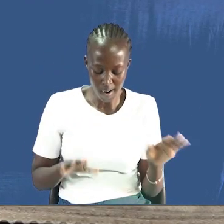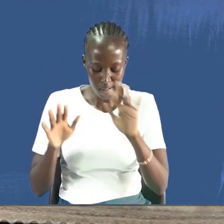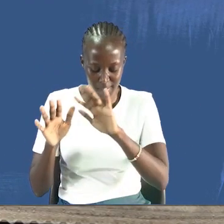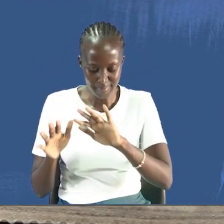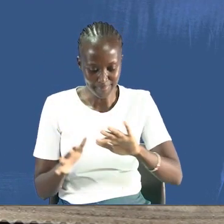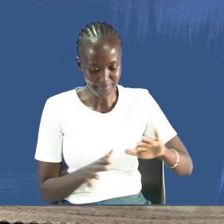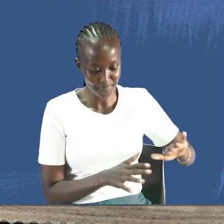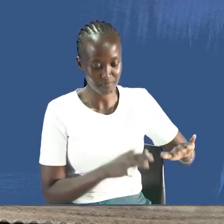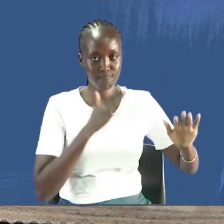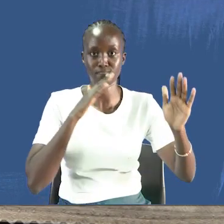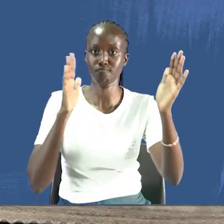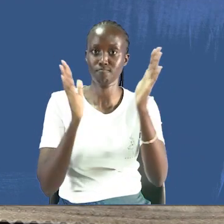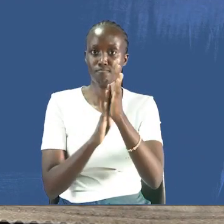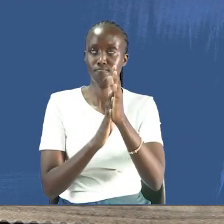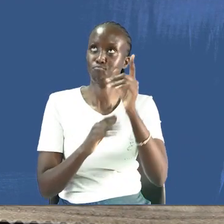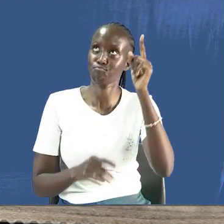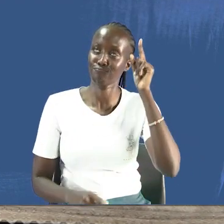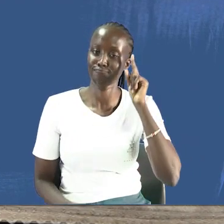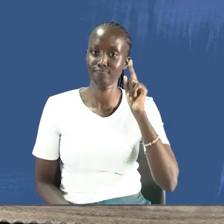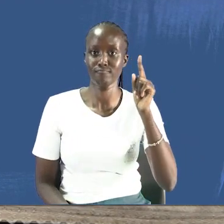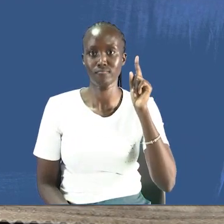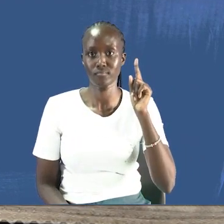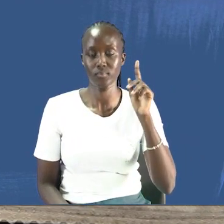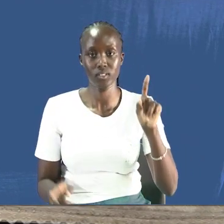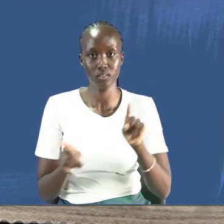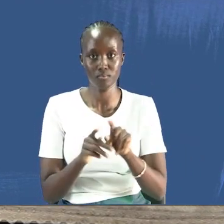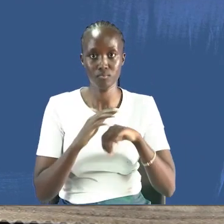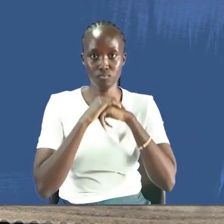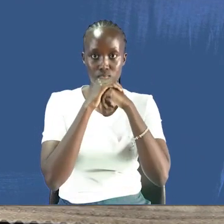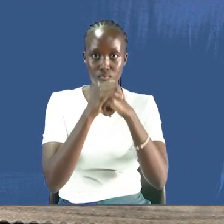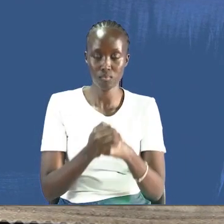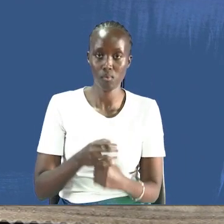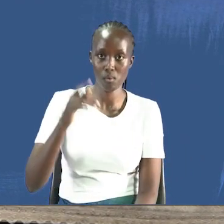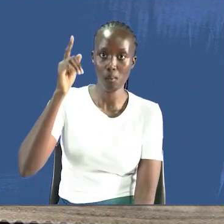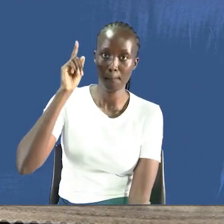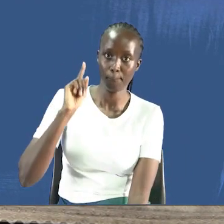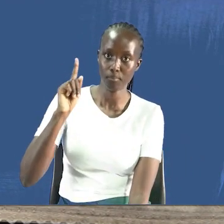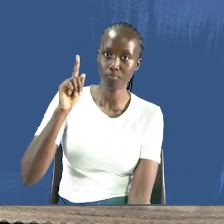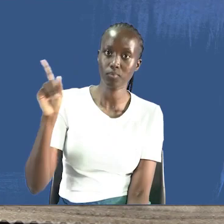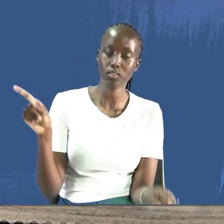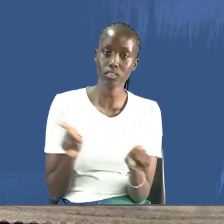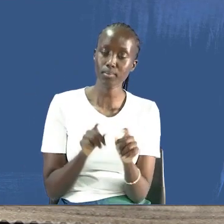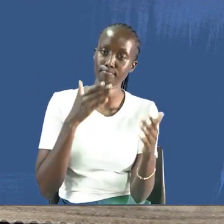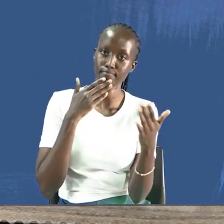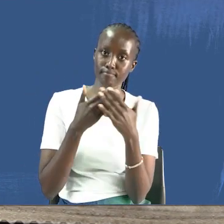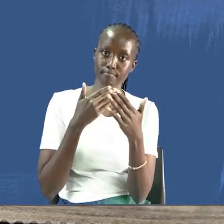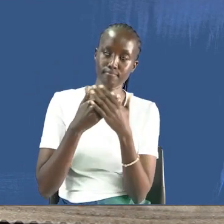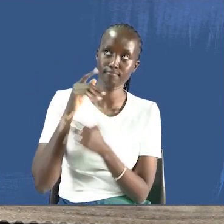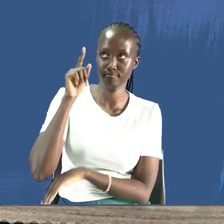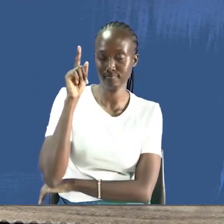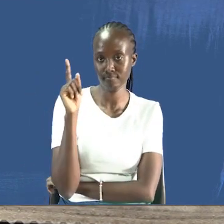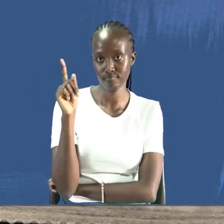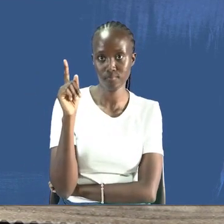aside and praising him for who he is and worshiping him and thanking him for who he